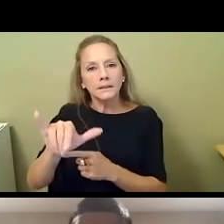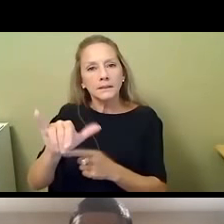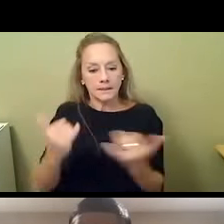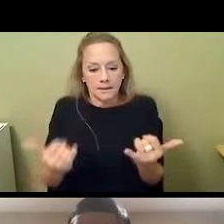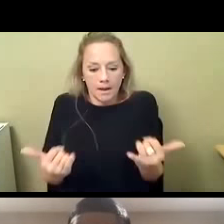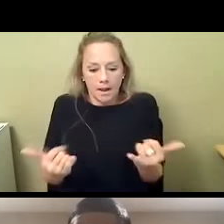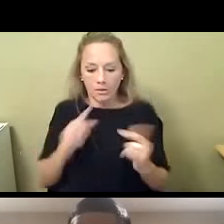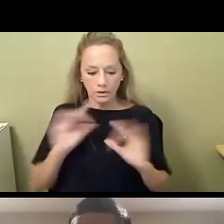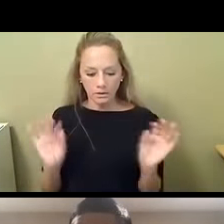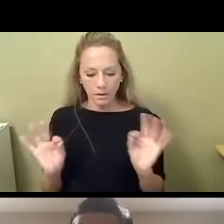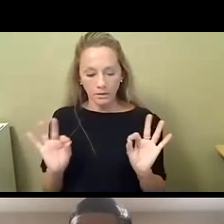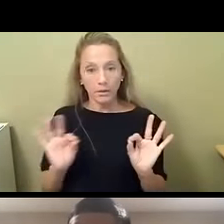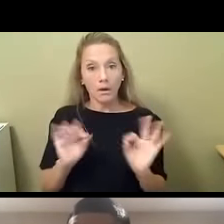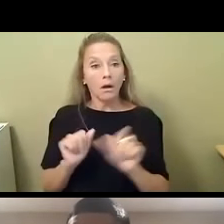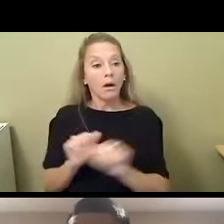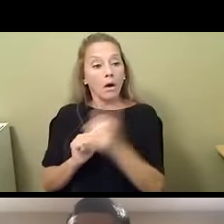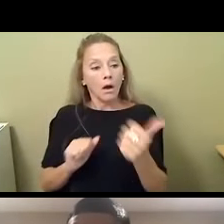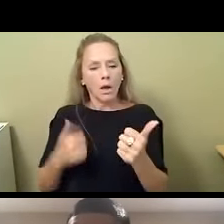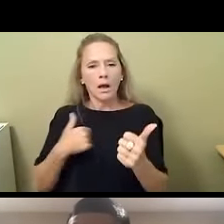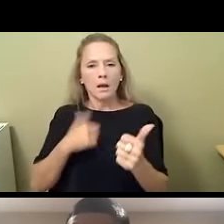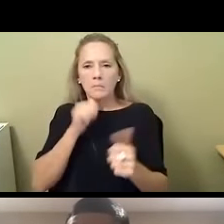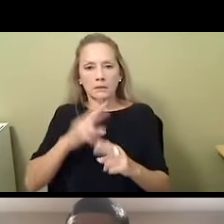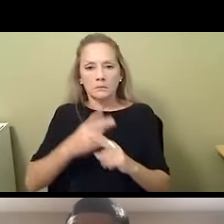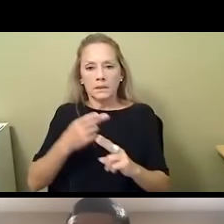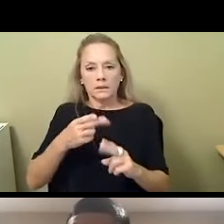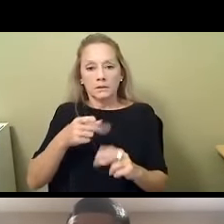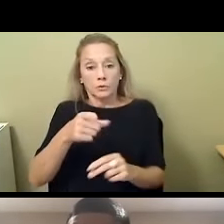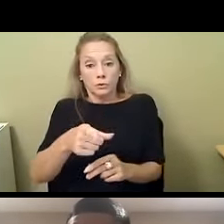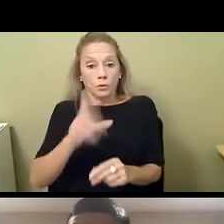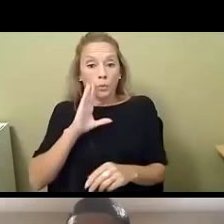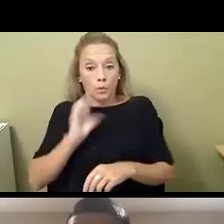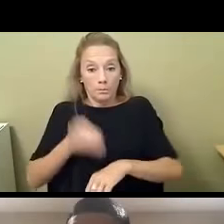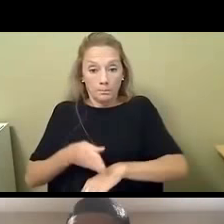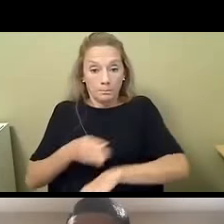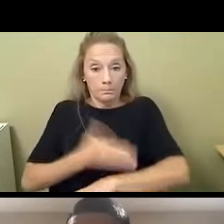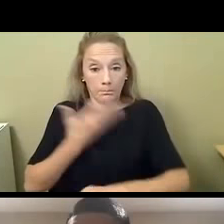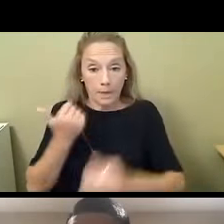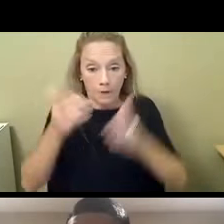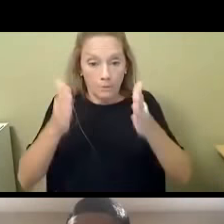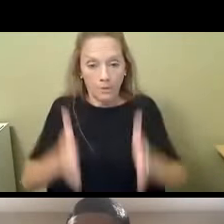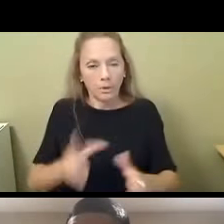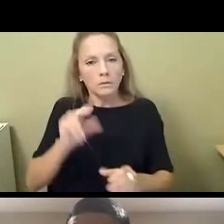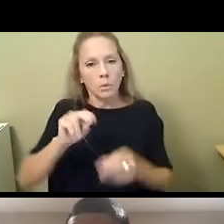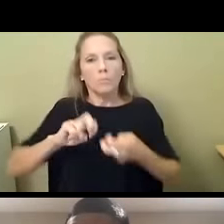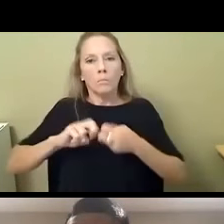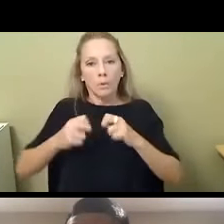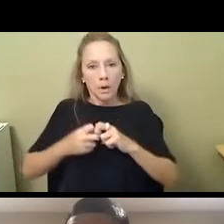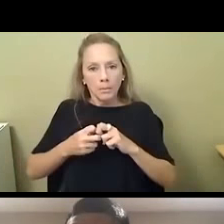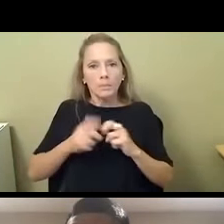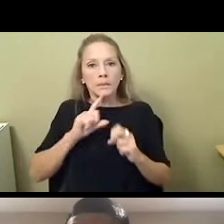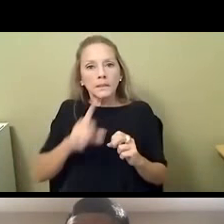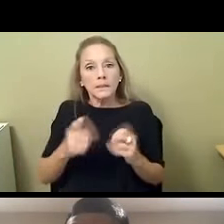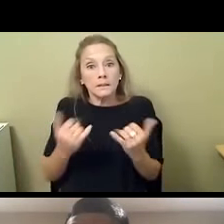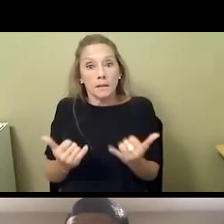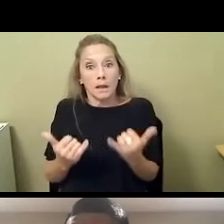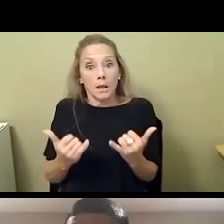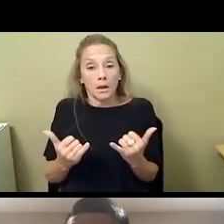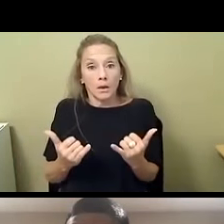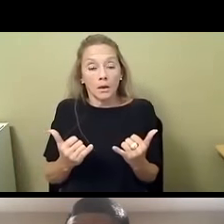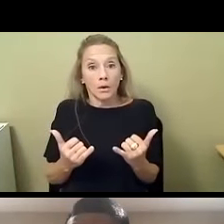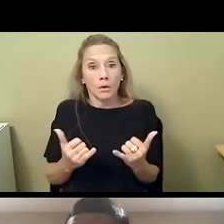nothing. I mean, all our other boards, and I'm not saying you would be better. The problem with the situation it is as it is now. And this